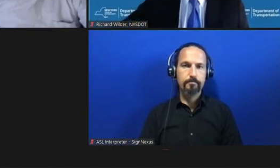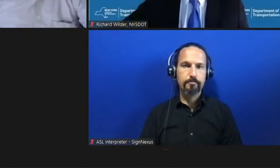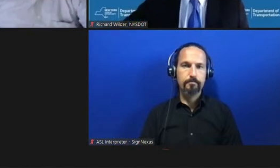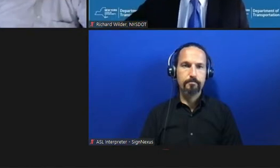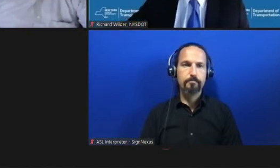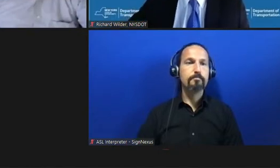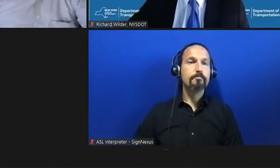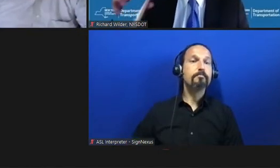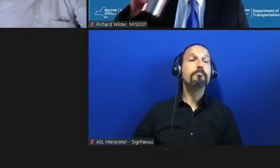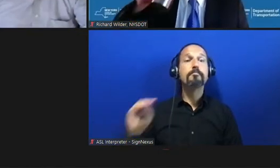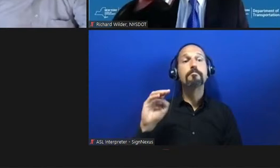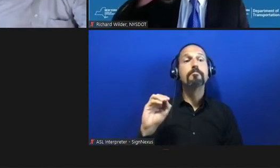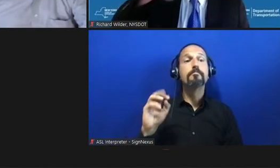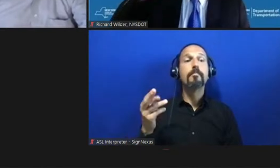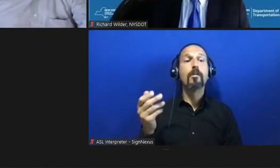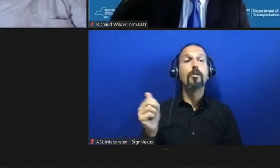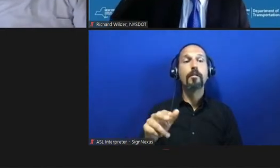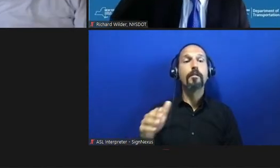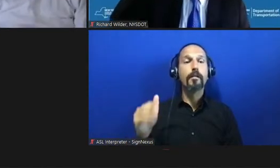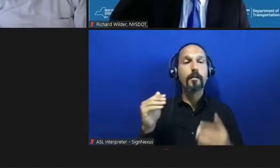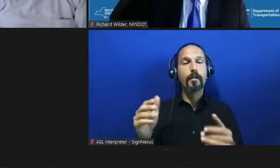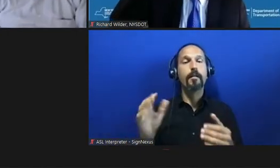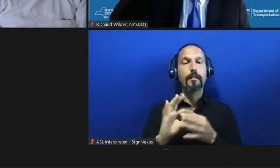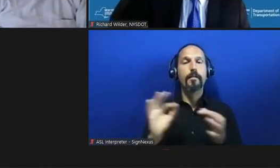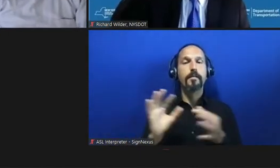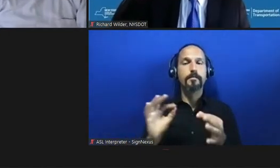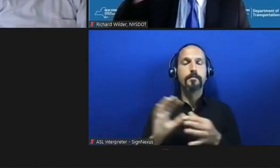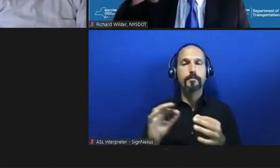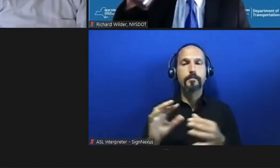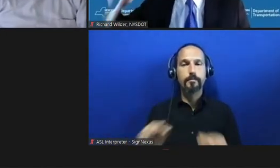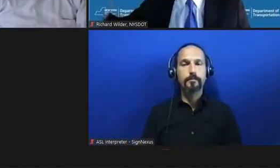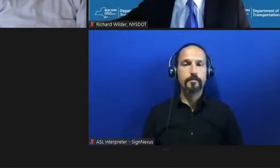Morgan you man mute yourself and begin your remarks